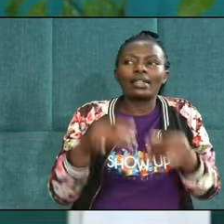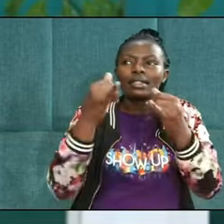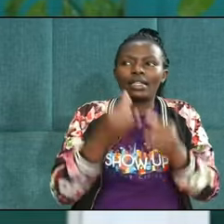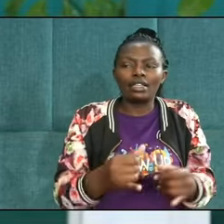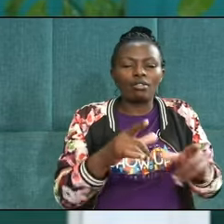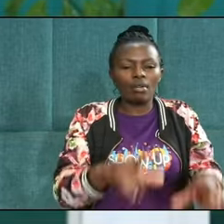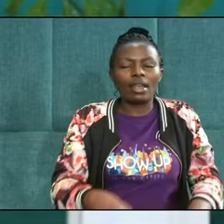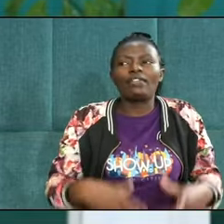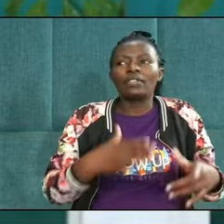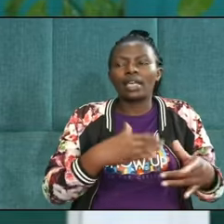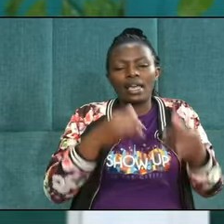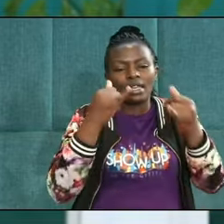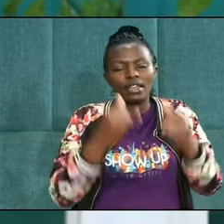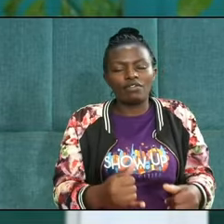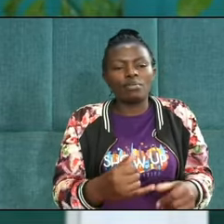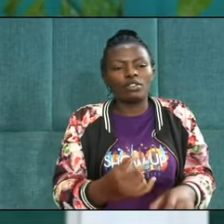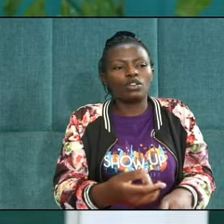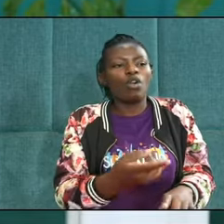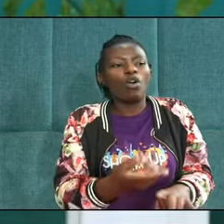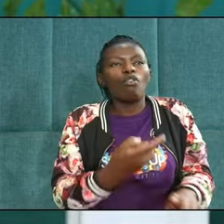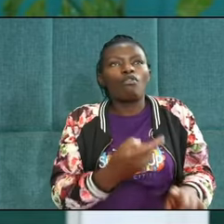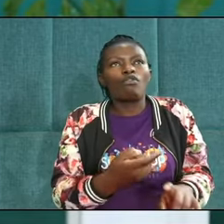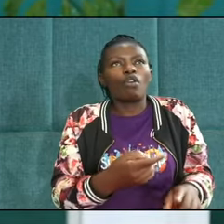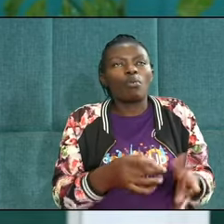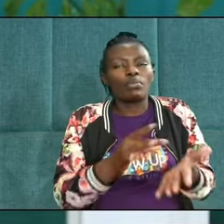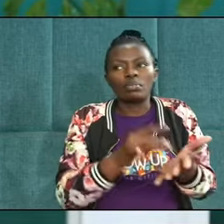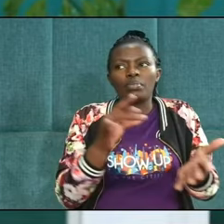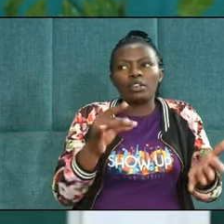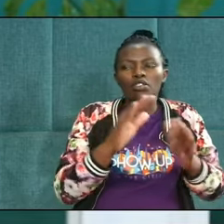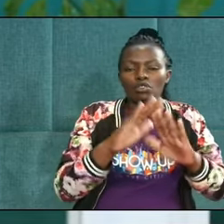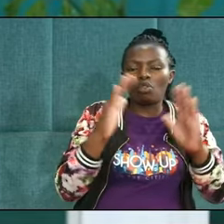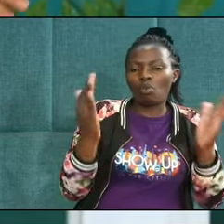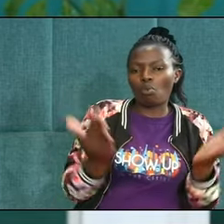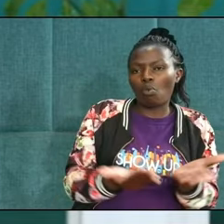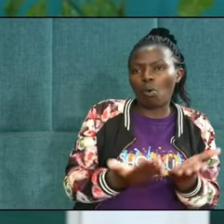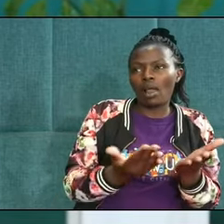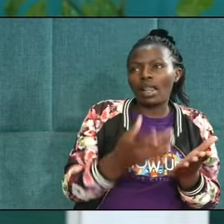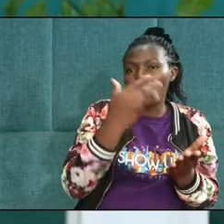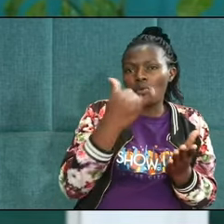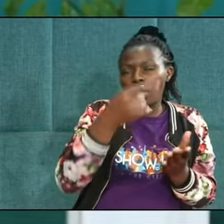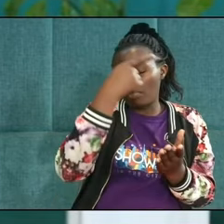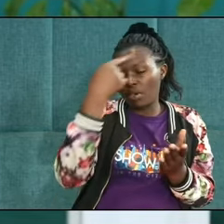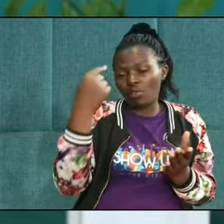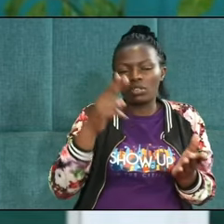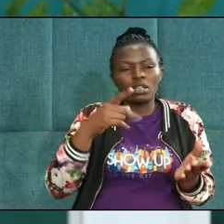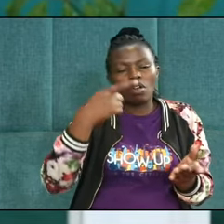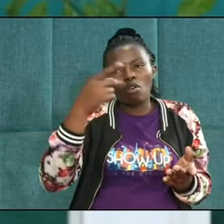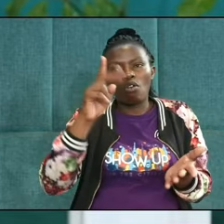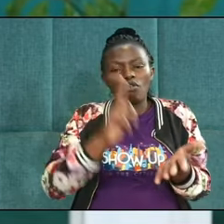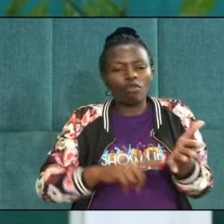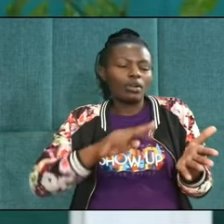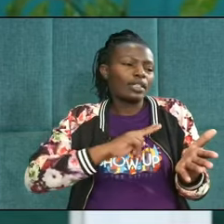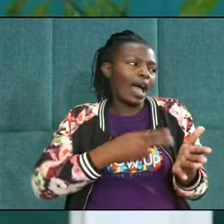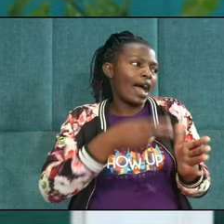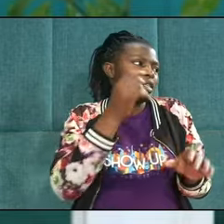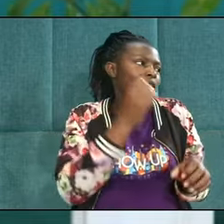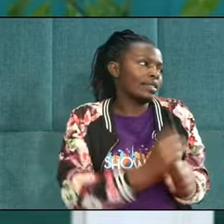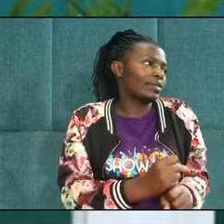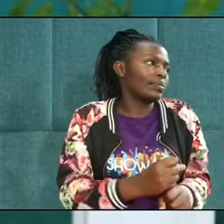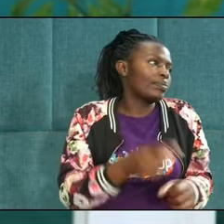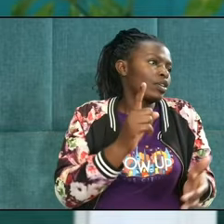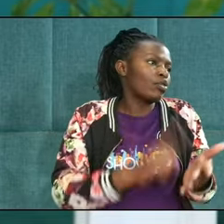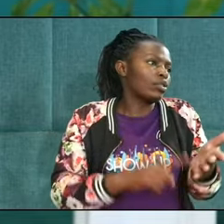new information, powerful for our own spiritual life. Why? Because of what we did. So what